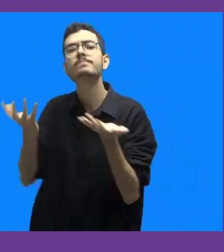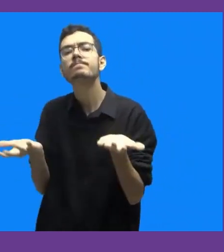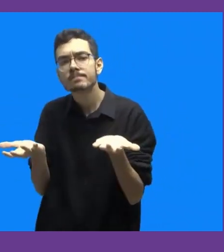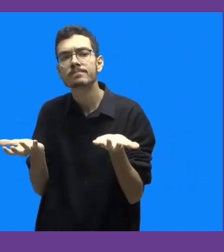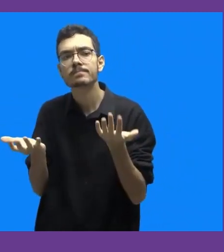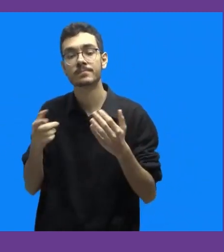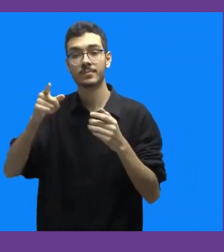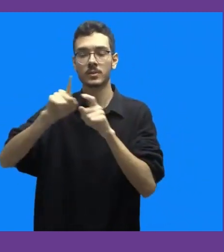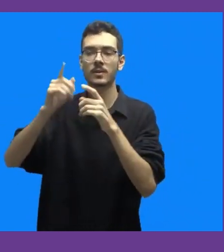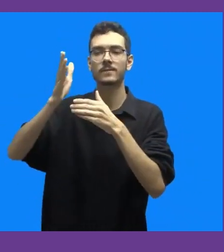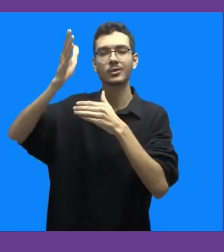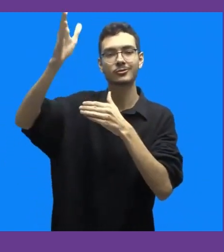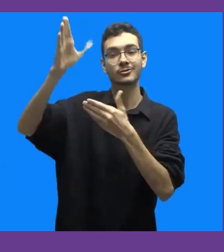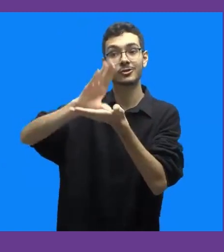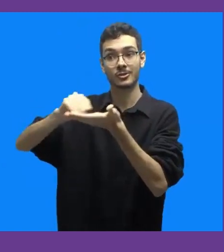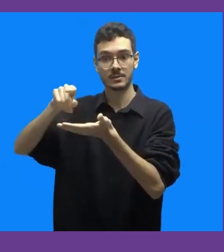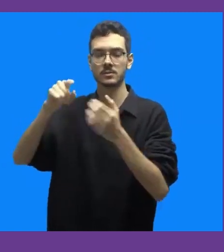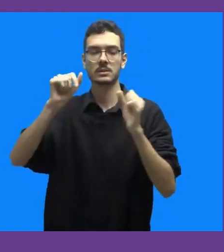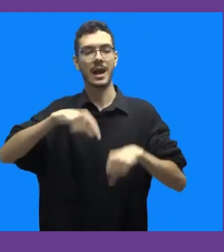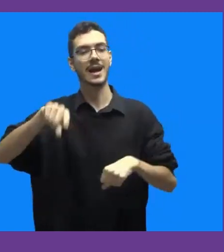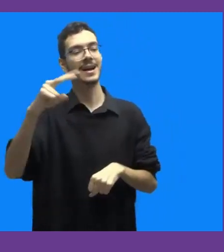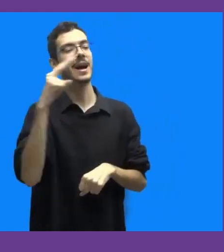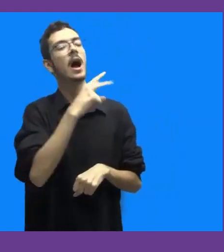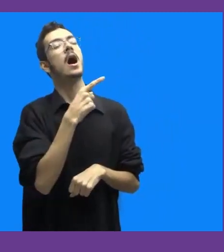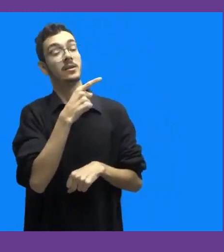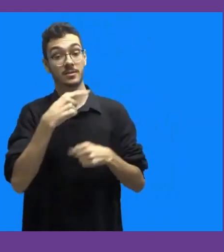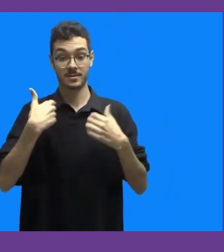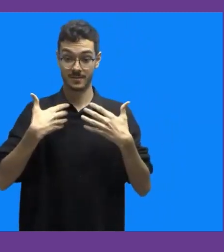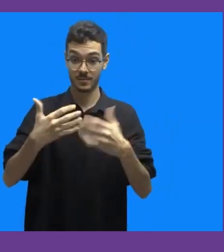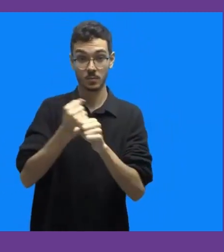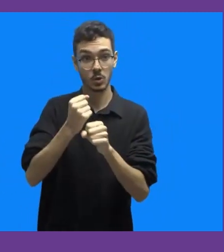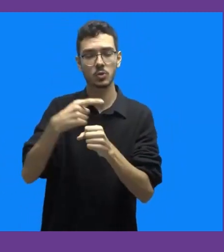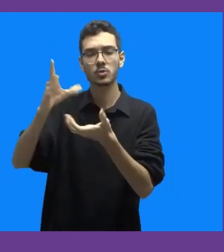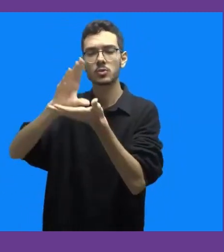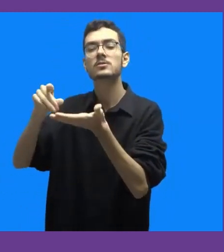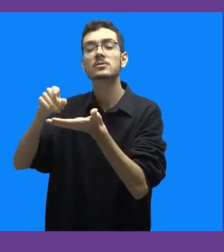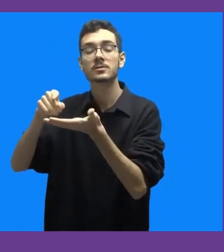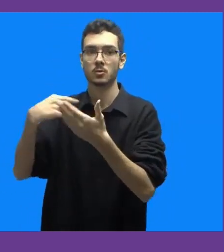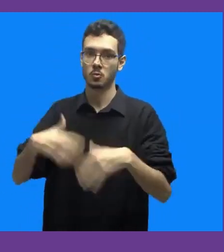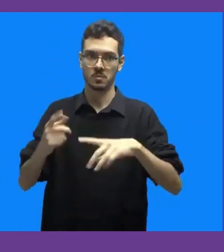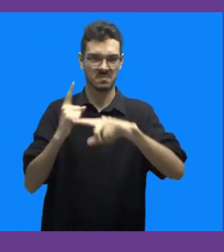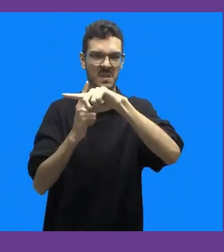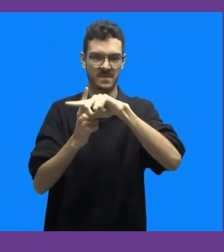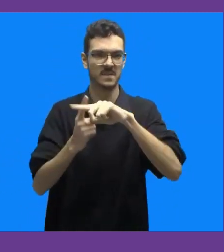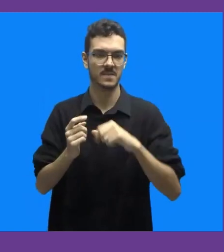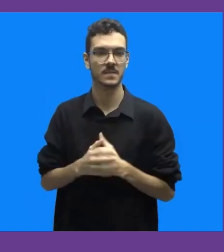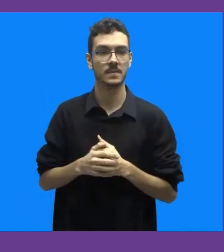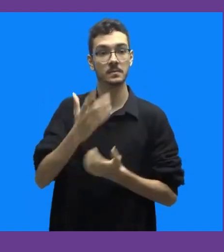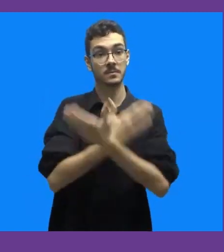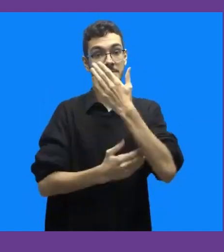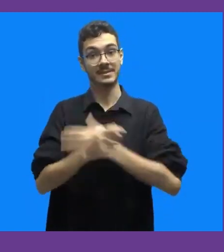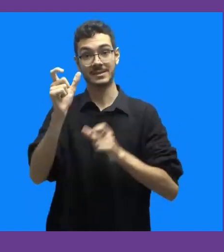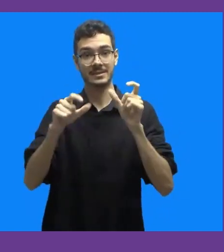possibility of experiencing the results of people living with diversity, of students living